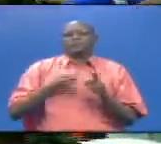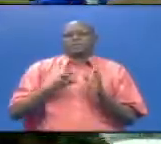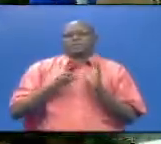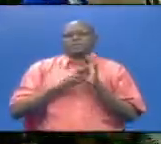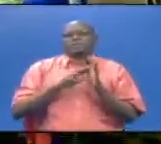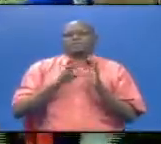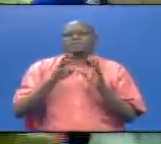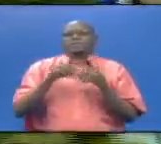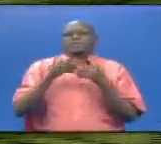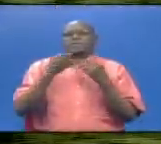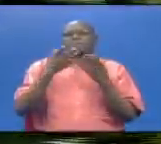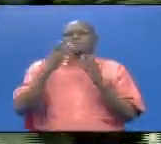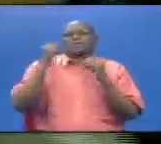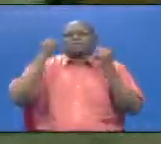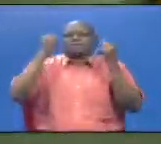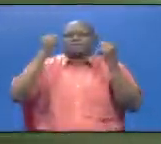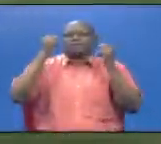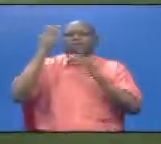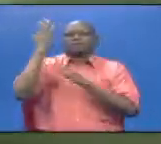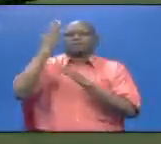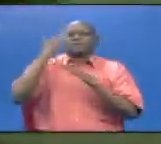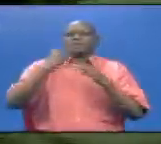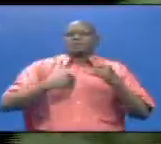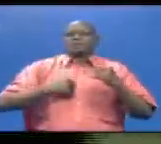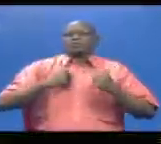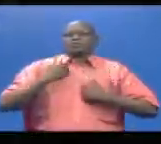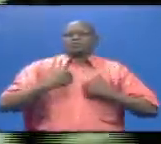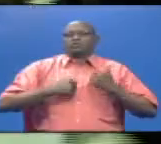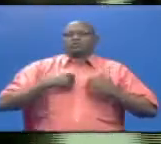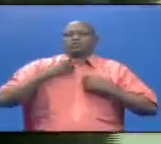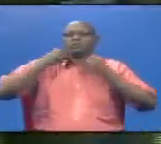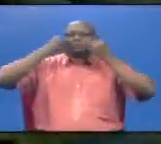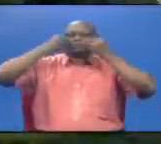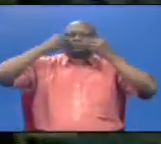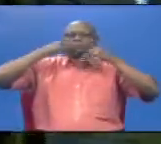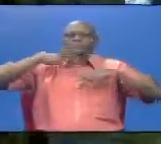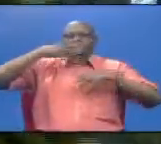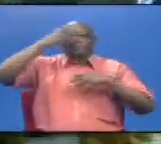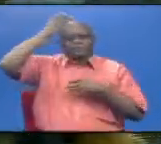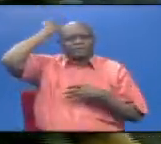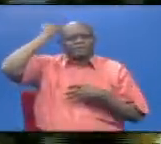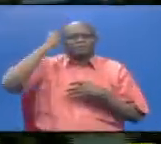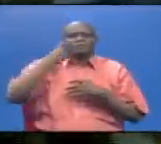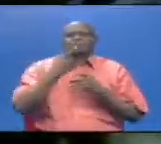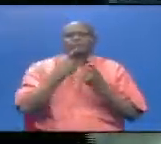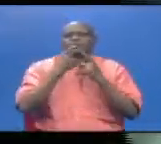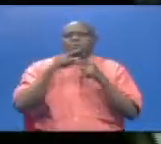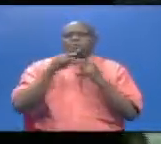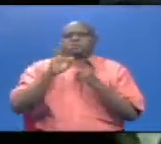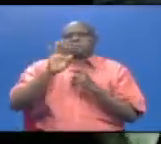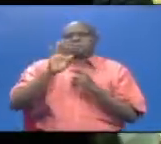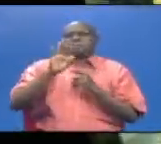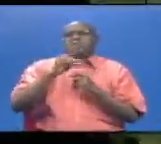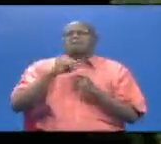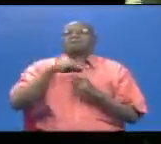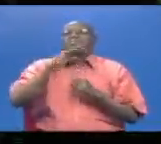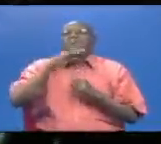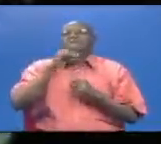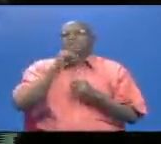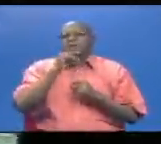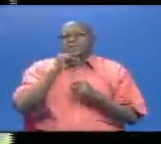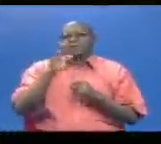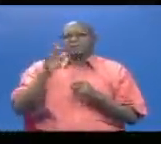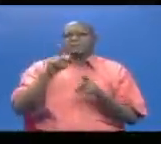victory speeches. We saw an emotional Passaris there, speaking of her late father, and both herself and